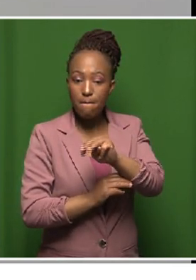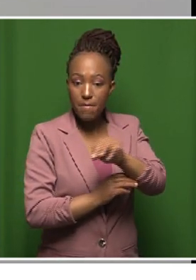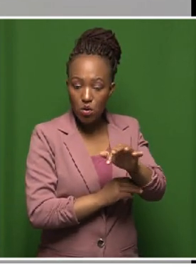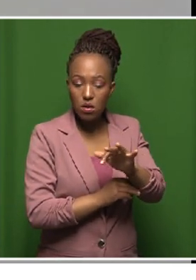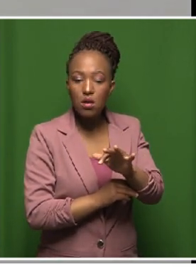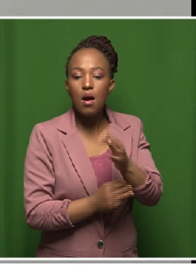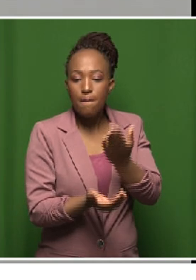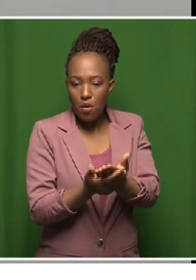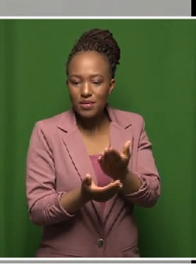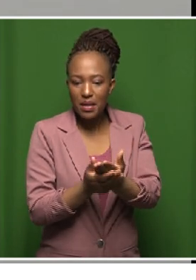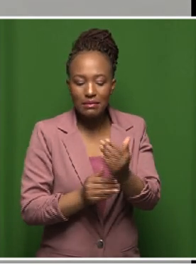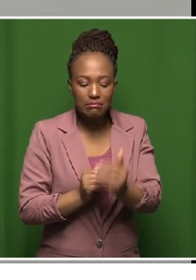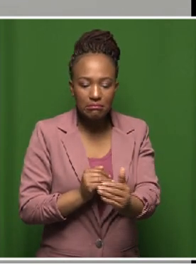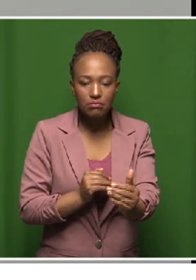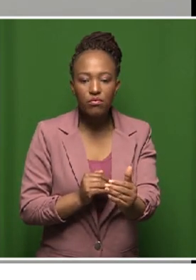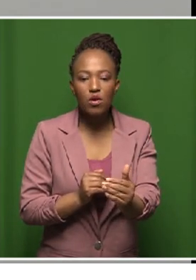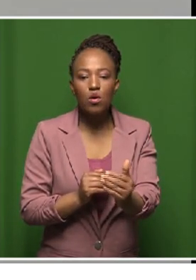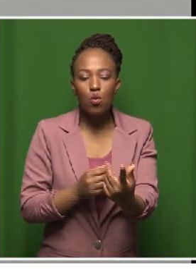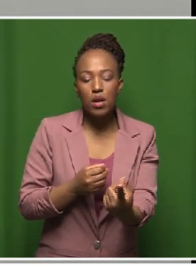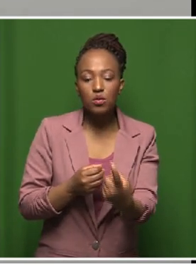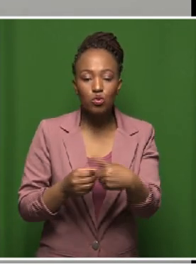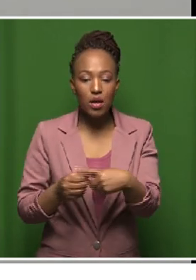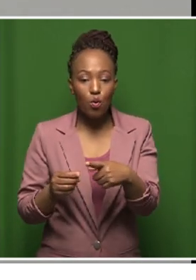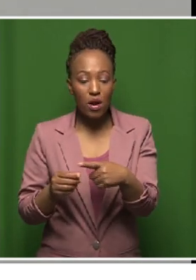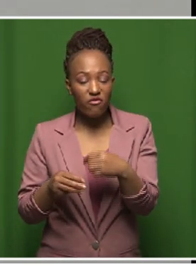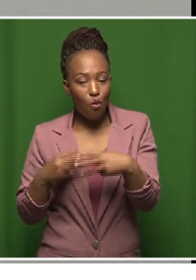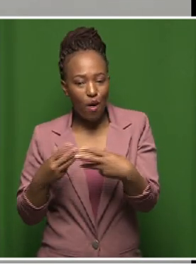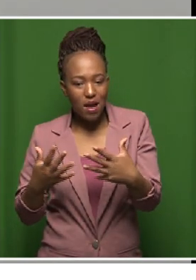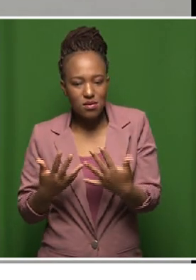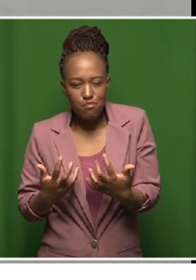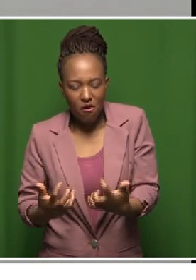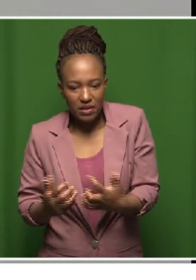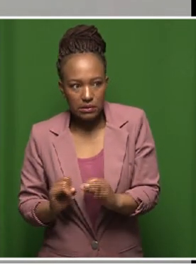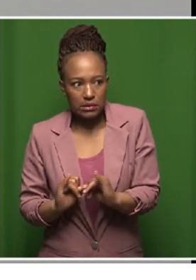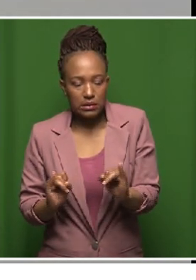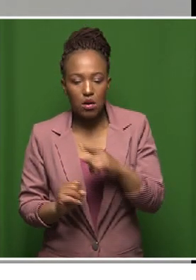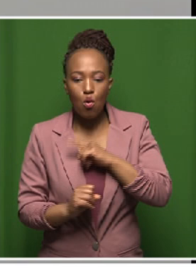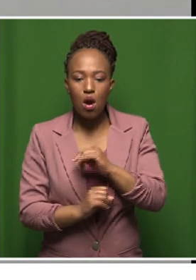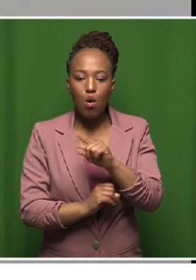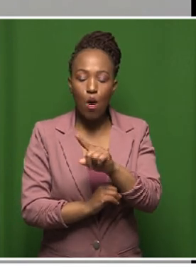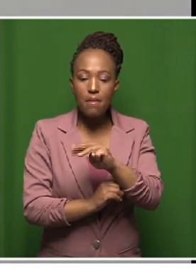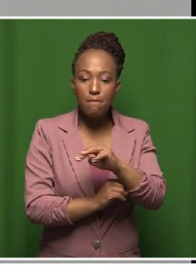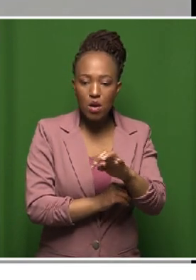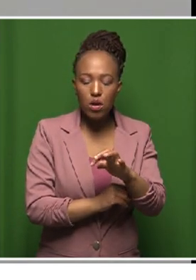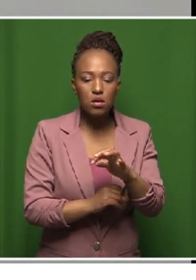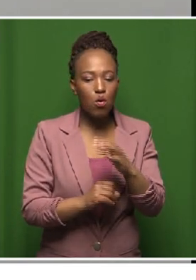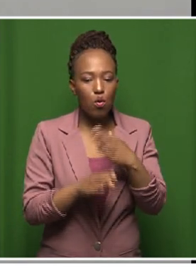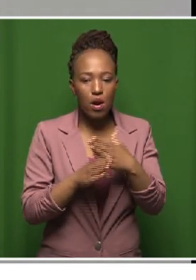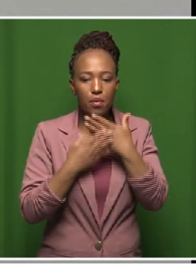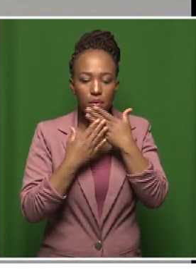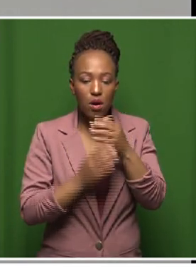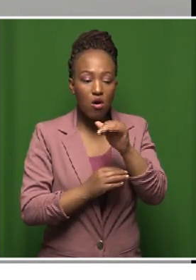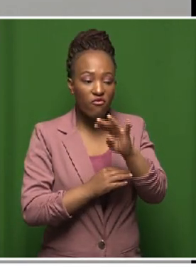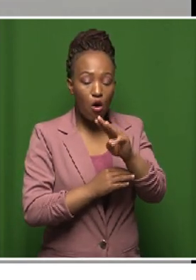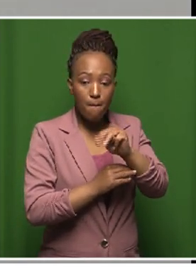will enter the poverty line or the various levels of poverty lines because 1 million people are without a job and 4 million people are